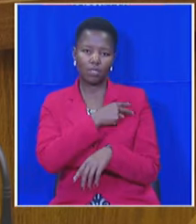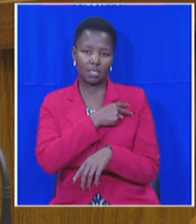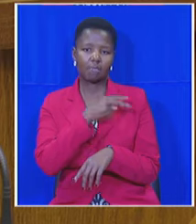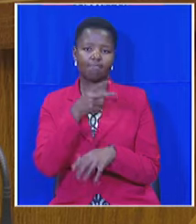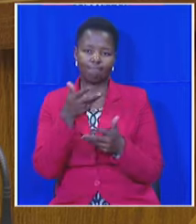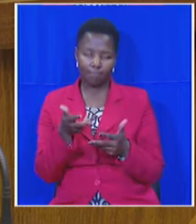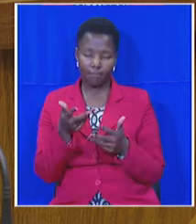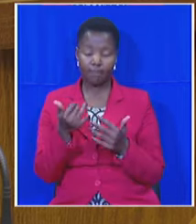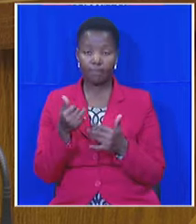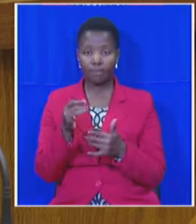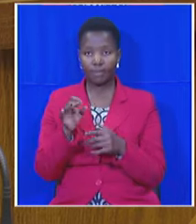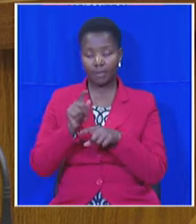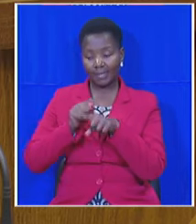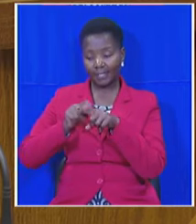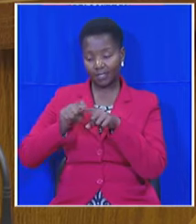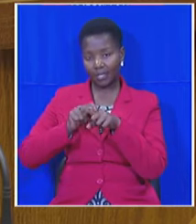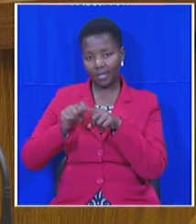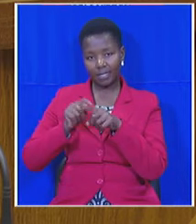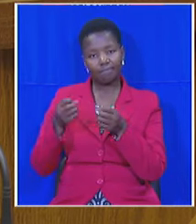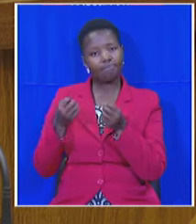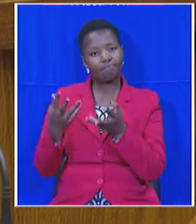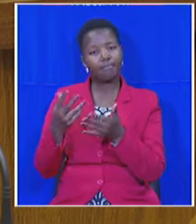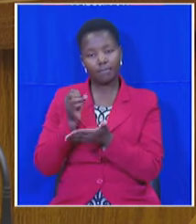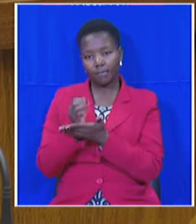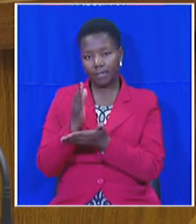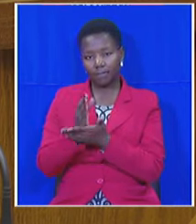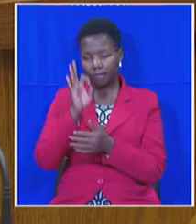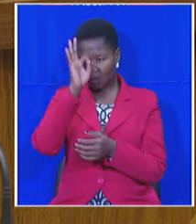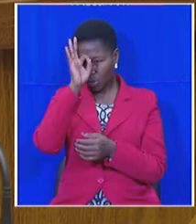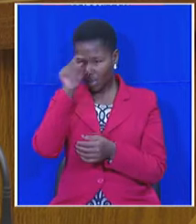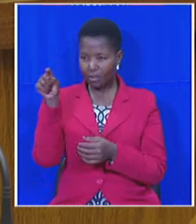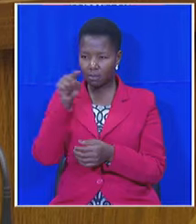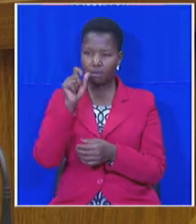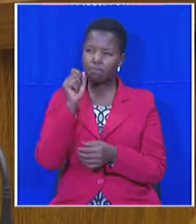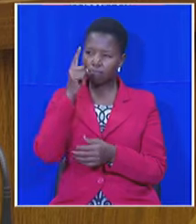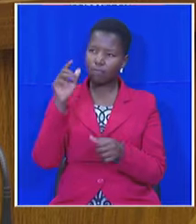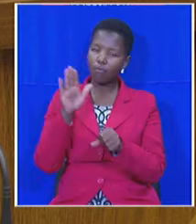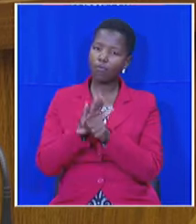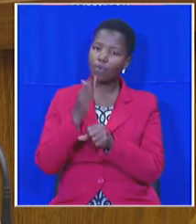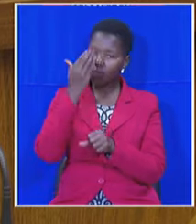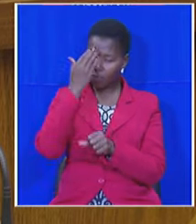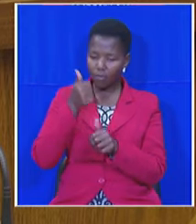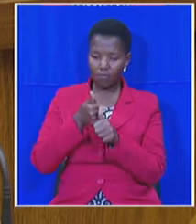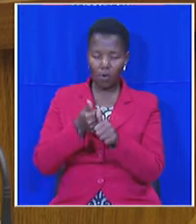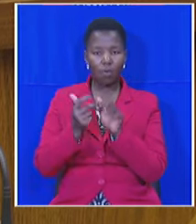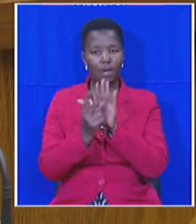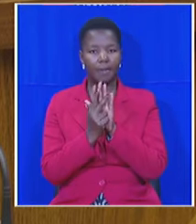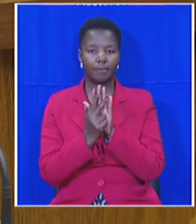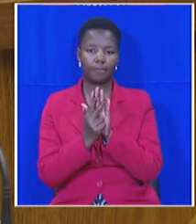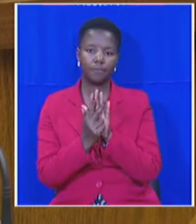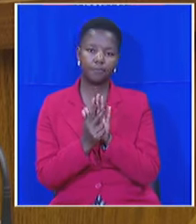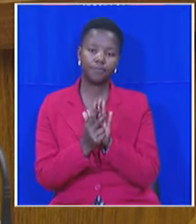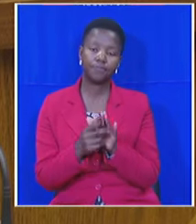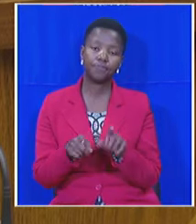The training sessions is aimed at ensuring that police officials are fully aware of and compliant with provisions of the Act, their